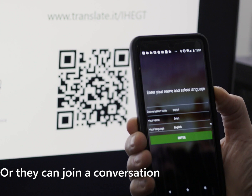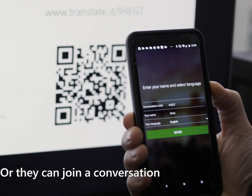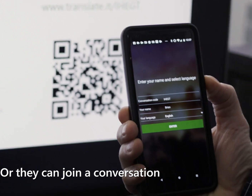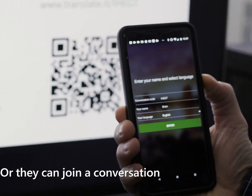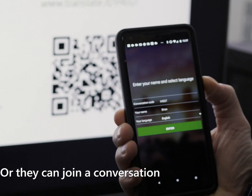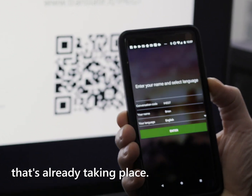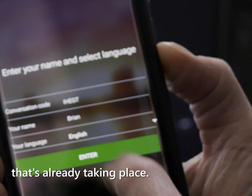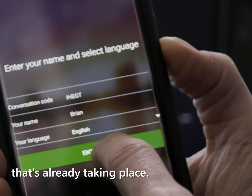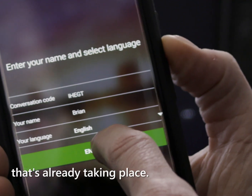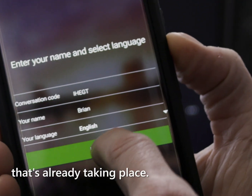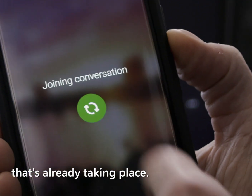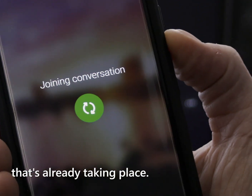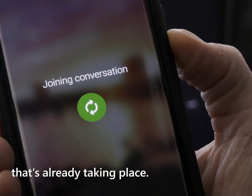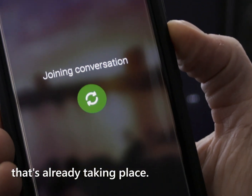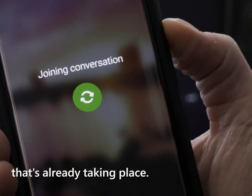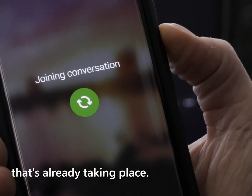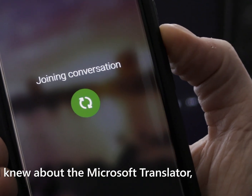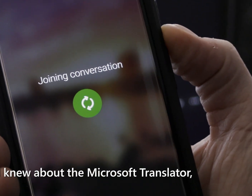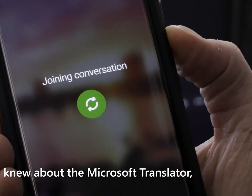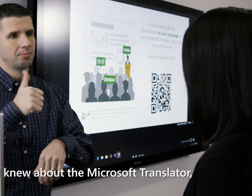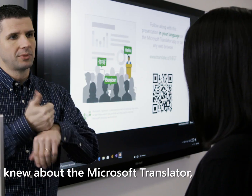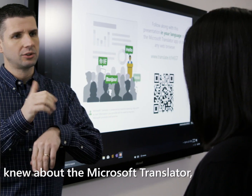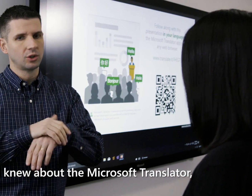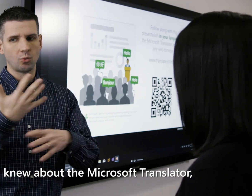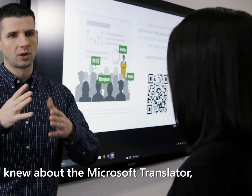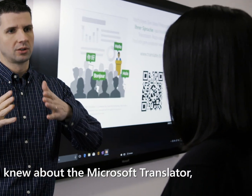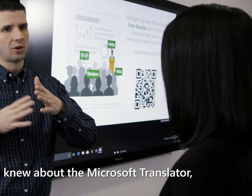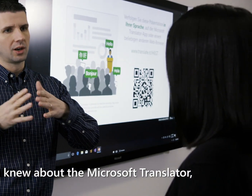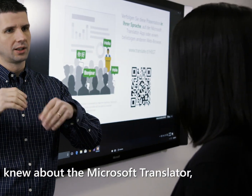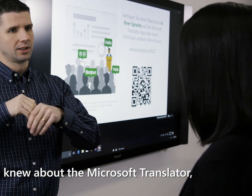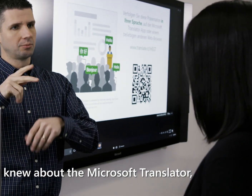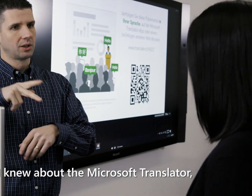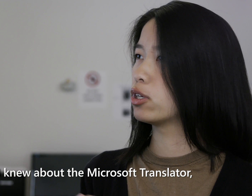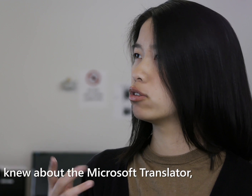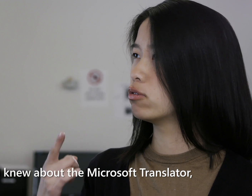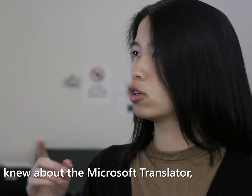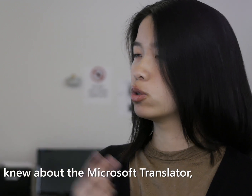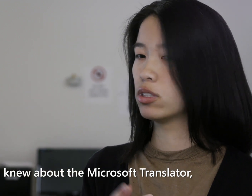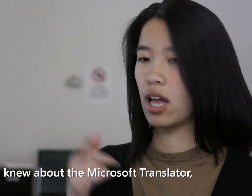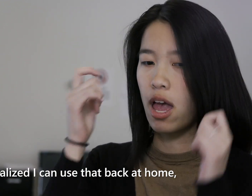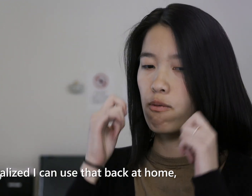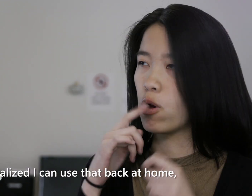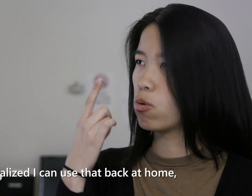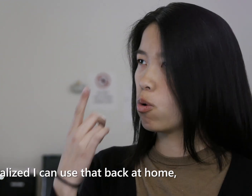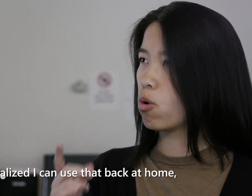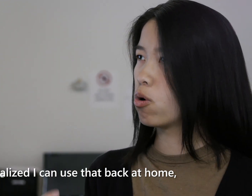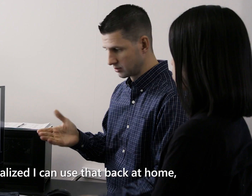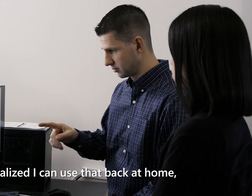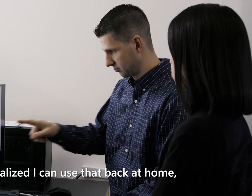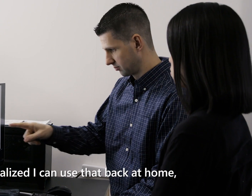they can join a conversation that's already taking place. Once I knew about the Microsoft Translator, I